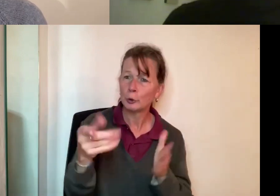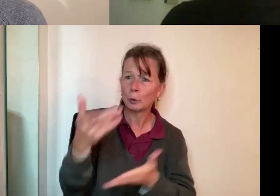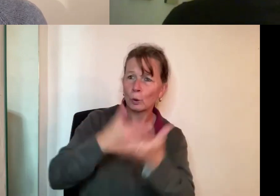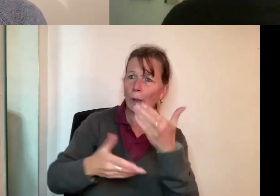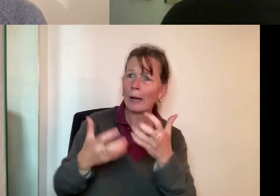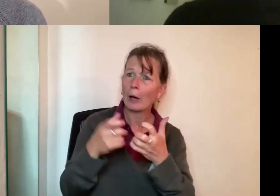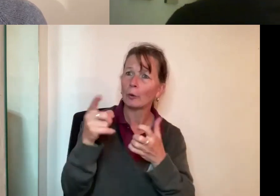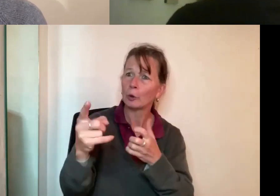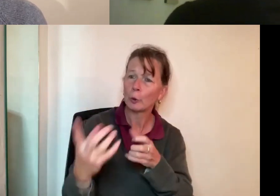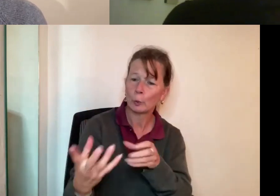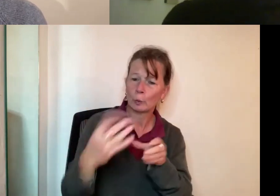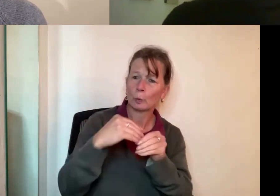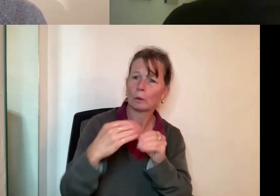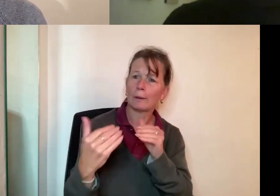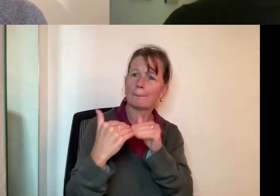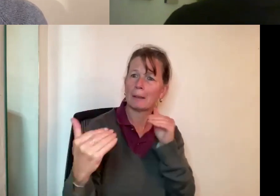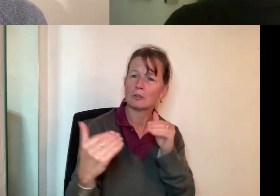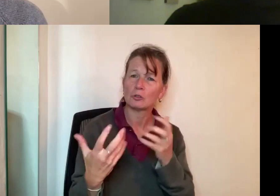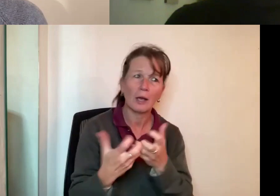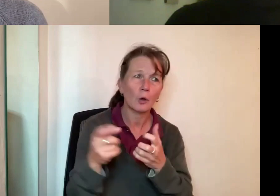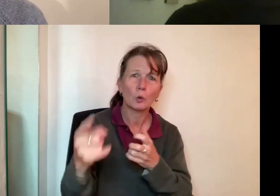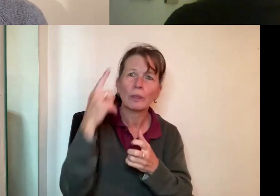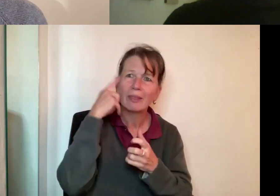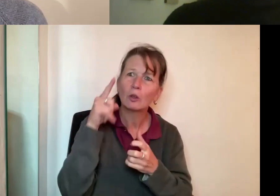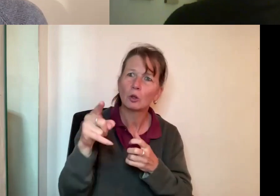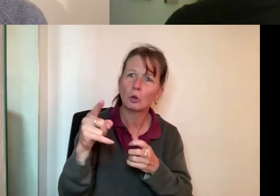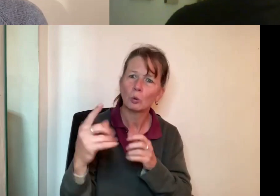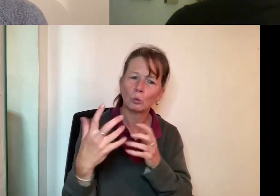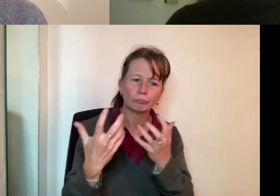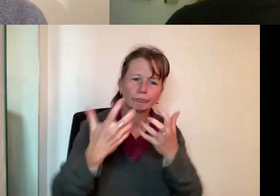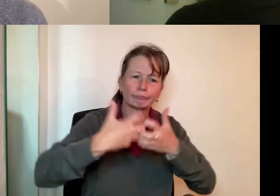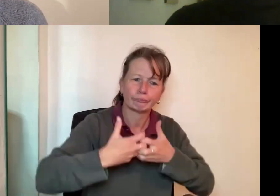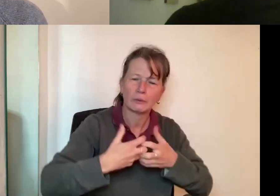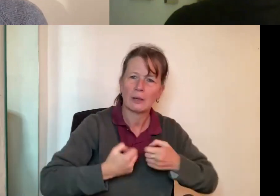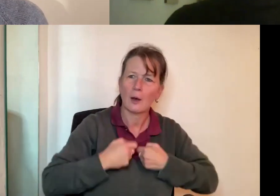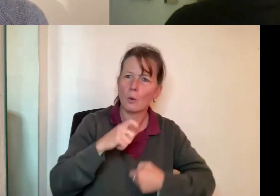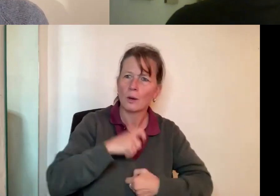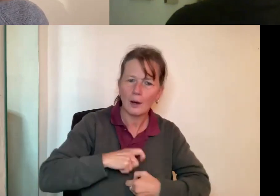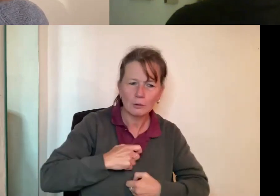tell us who you are and tell us what you want to do.